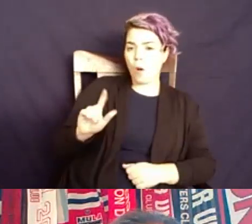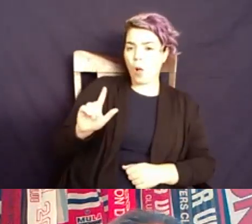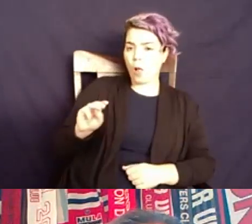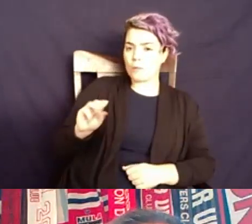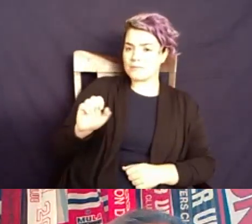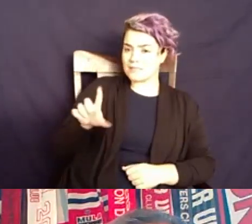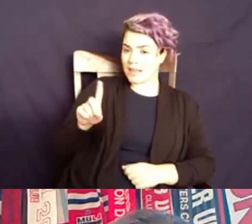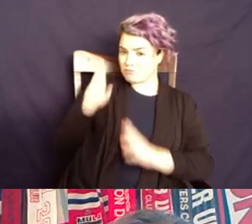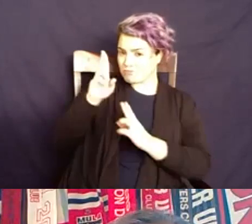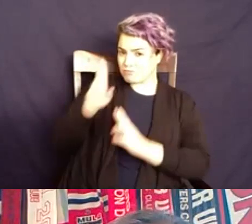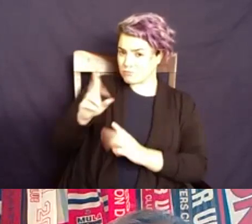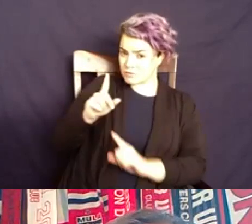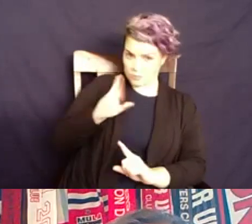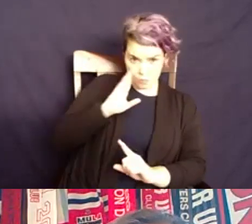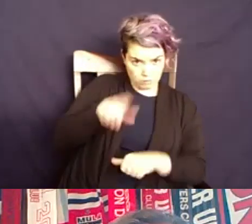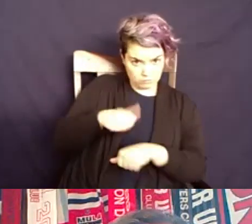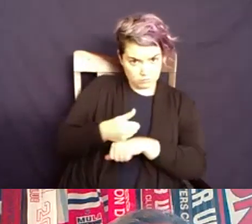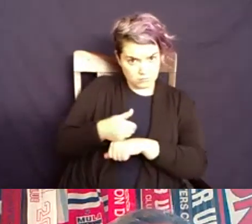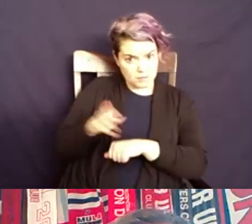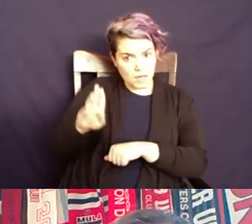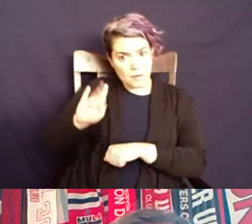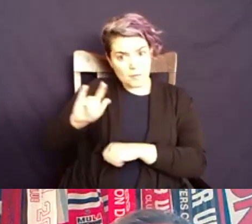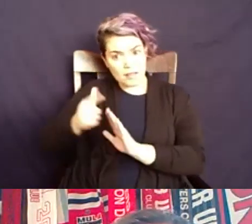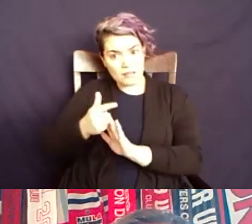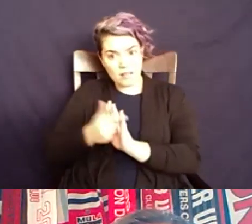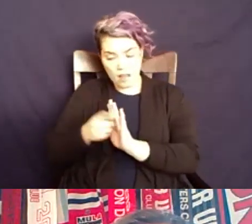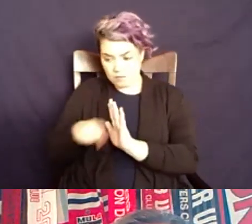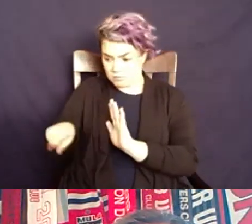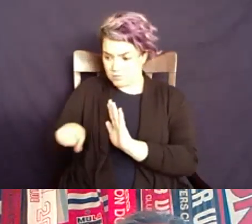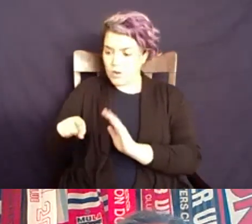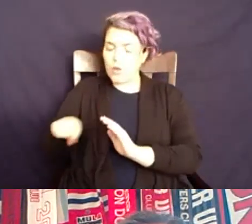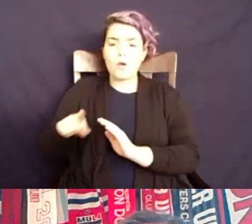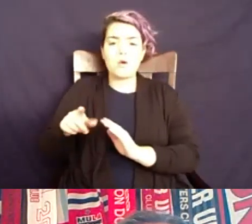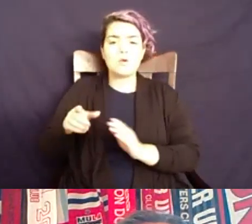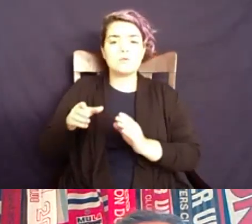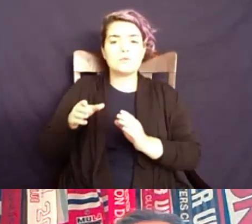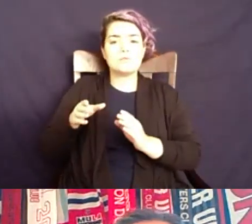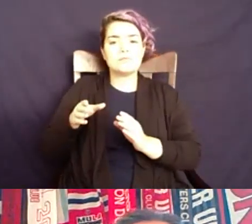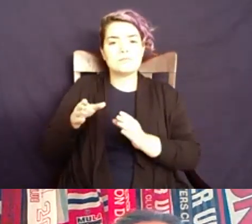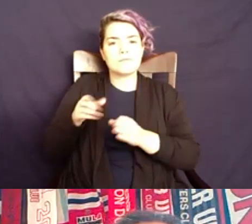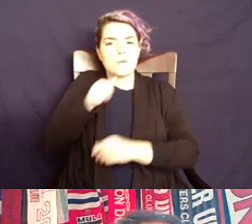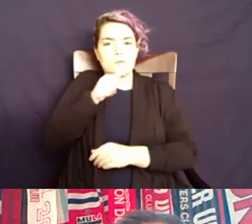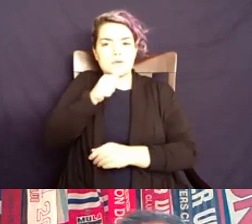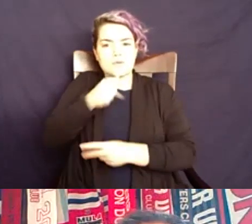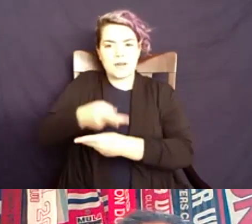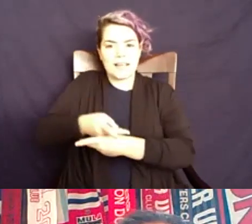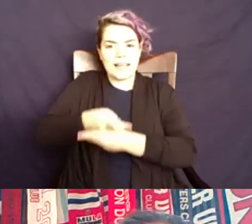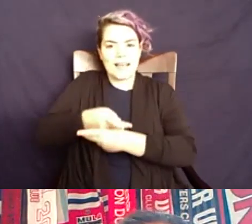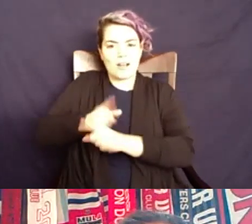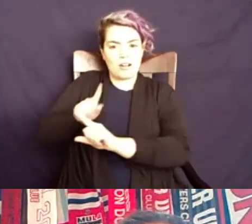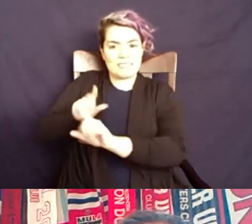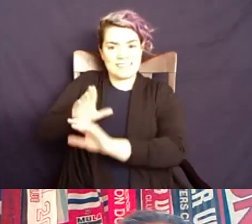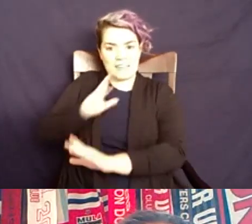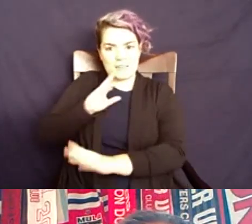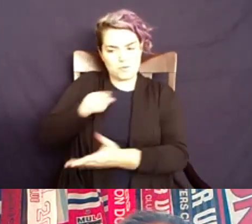to require personal care attendants to be paid a living wage? I cannot live in my home without a personal care attendant. Since